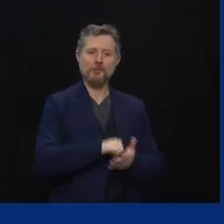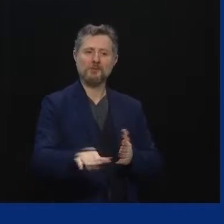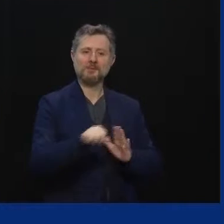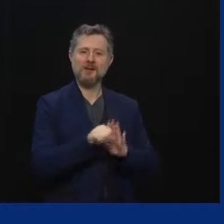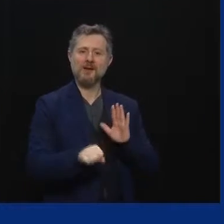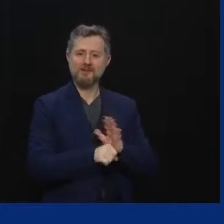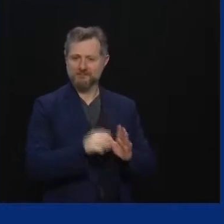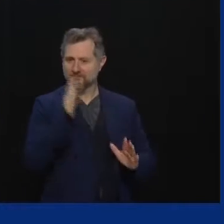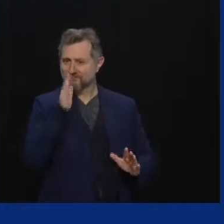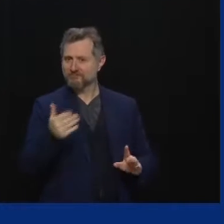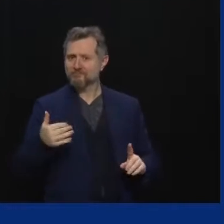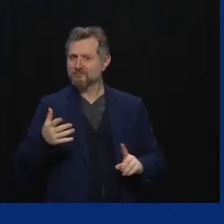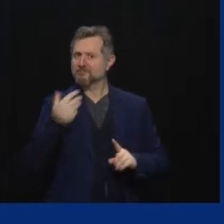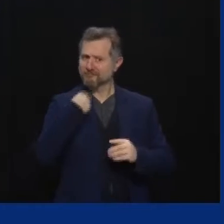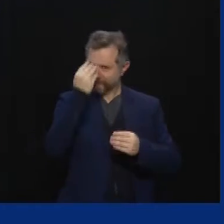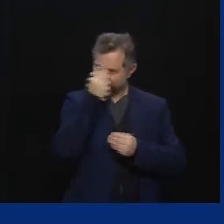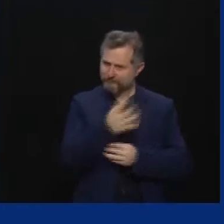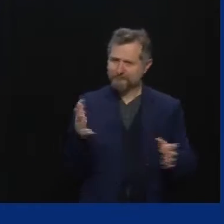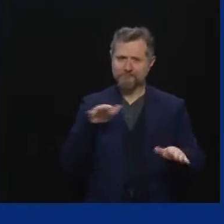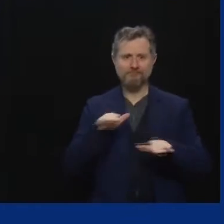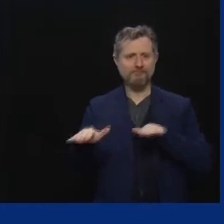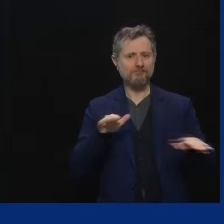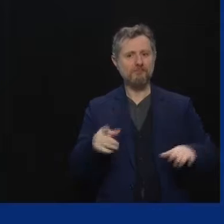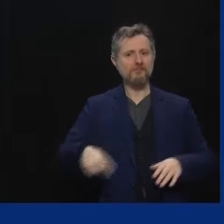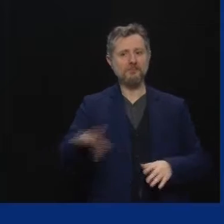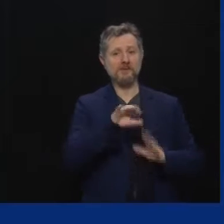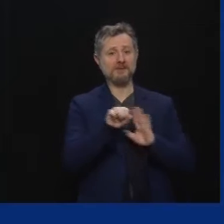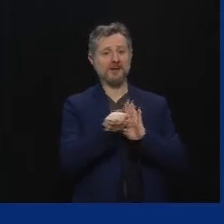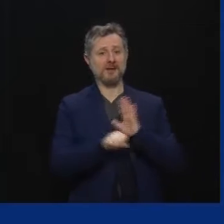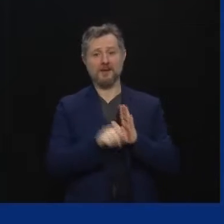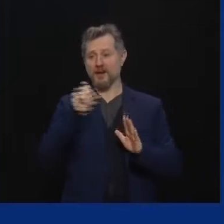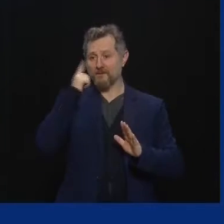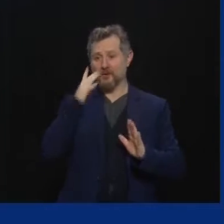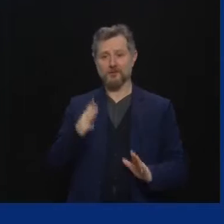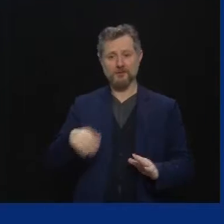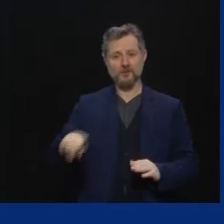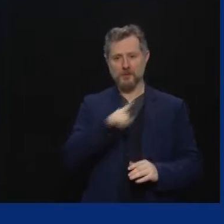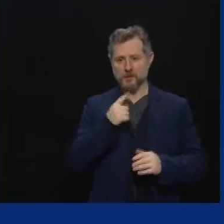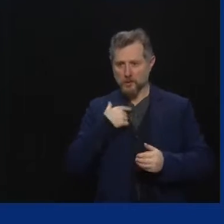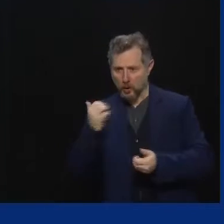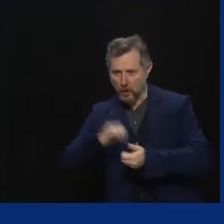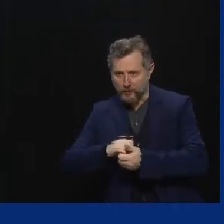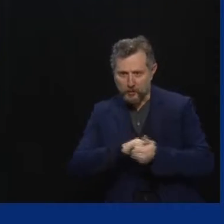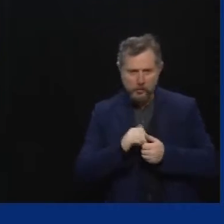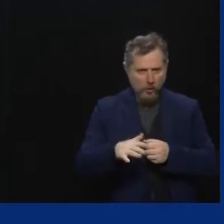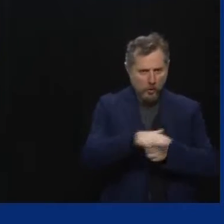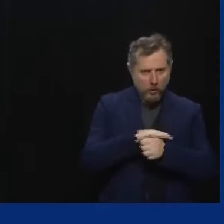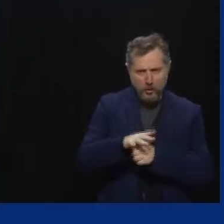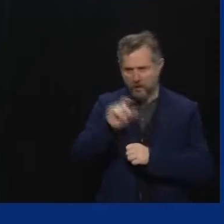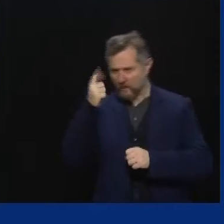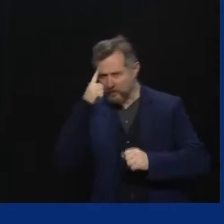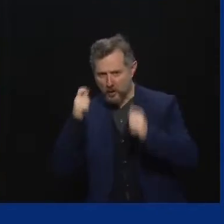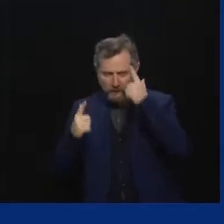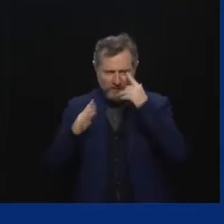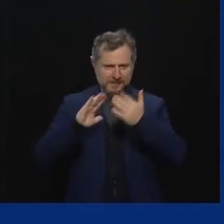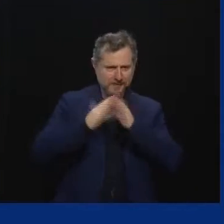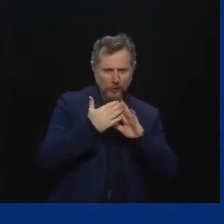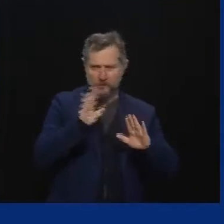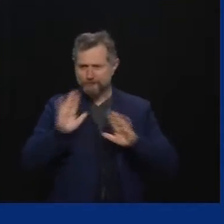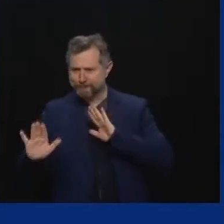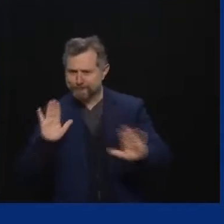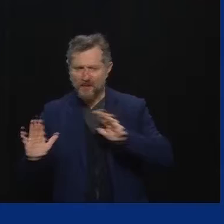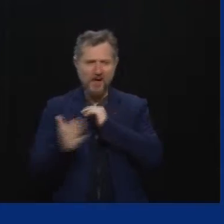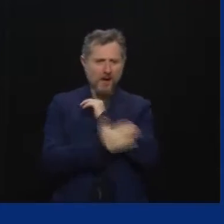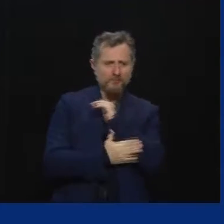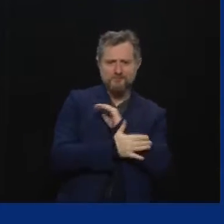know that their state government, in collaboration with our local governments, our cities and our counties, are prepared for this.